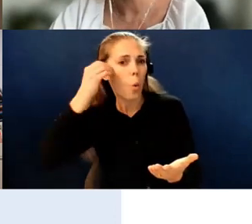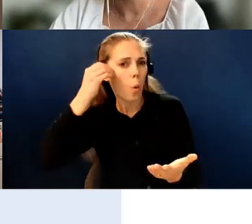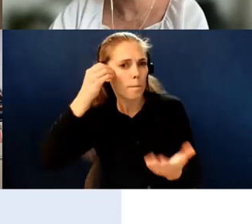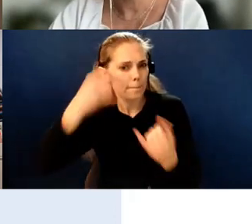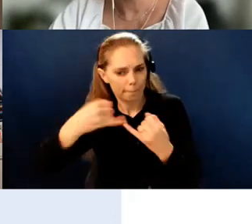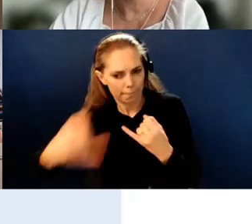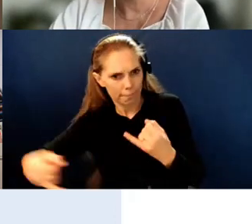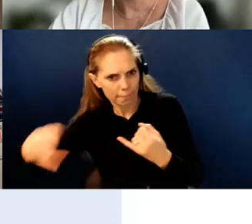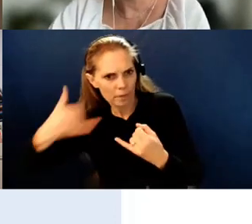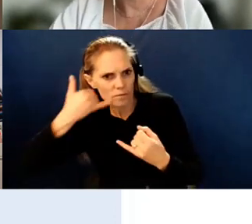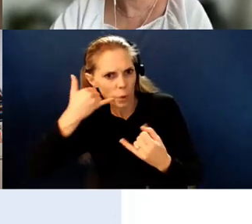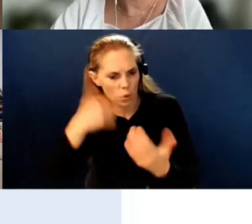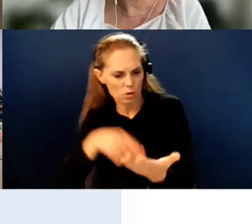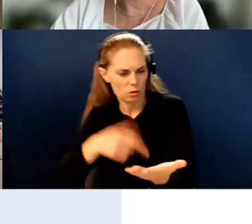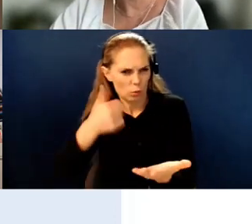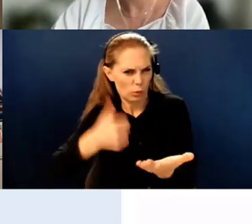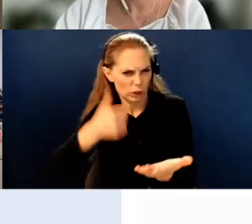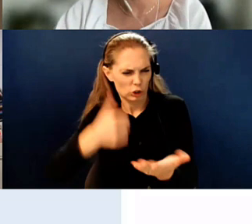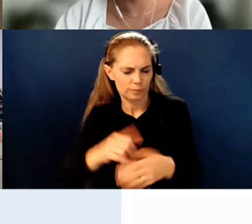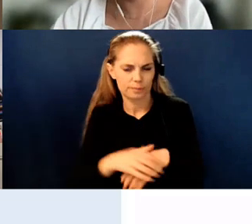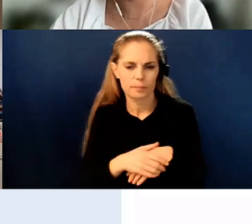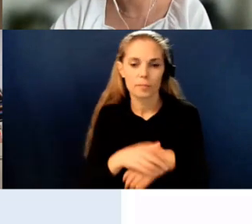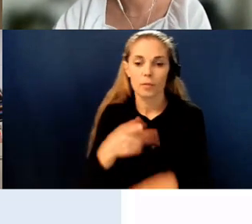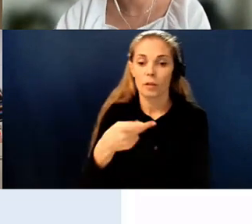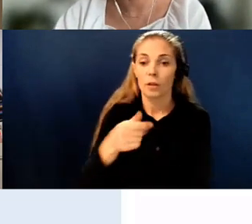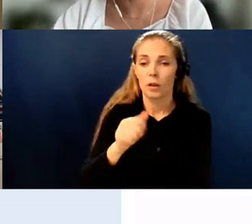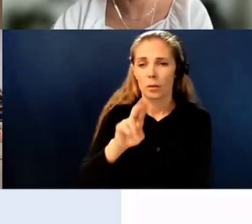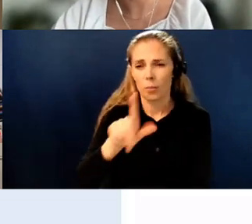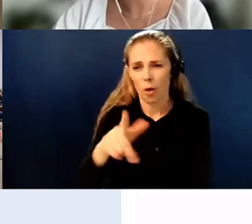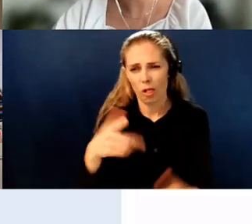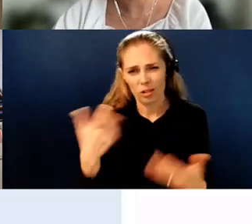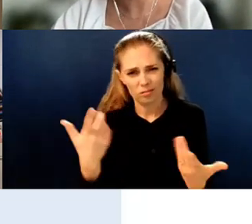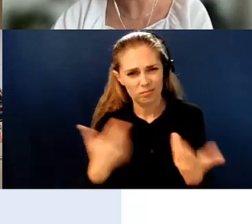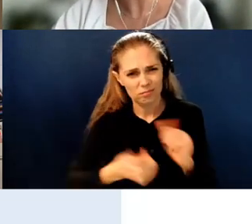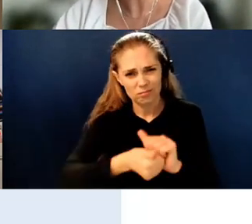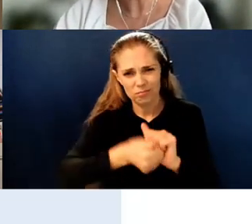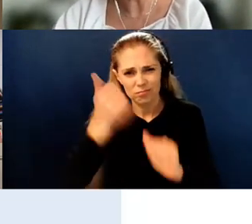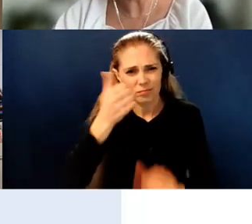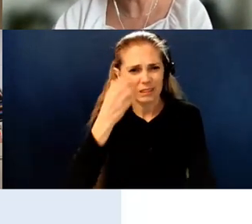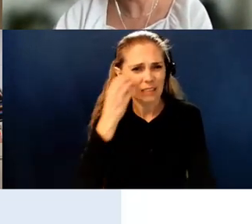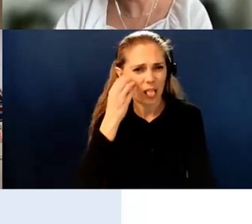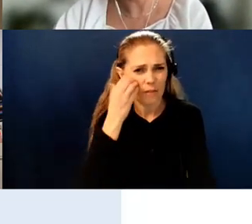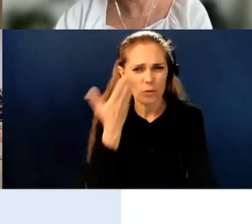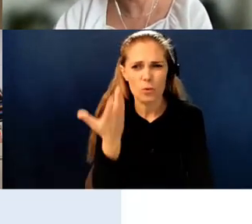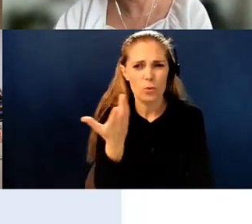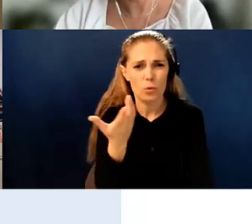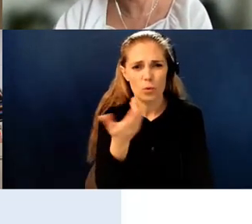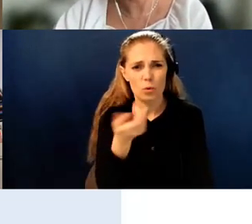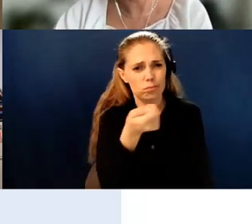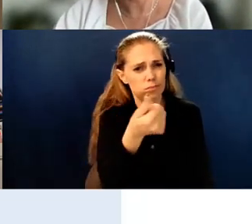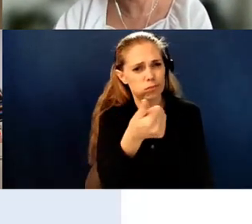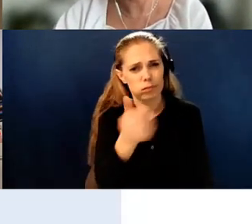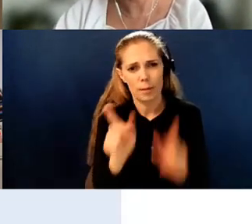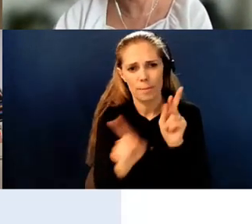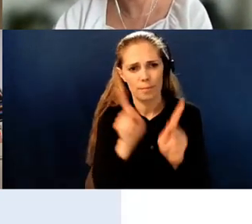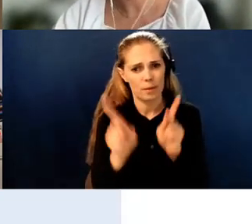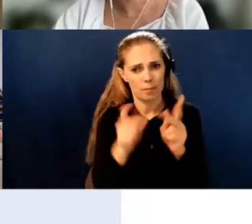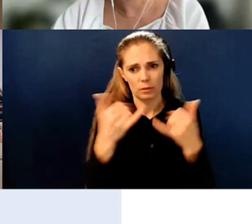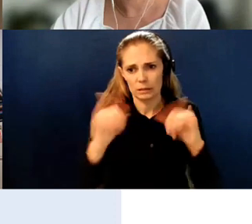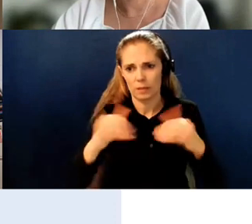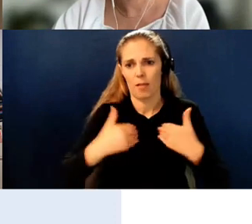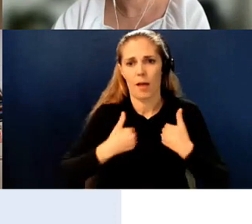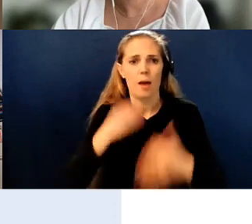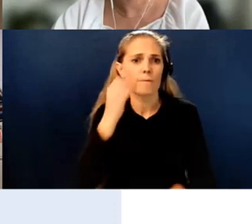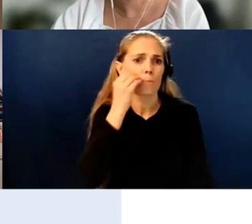because almost nobody has a landline anymore. Sure. The number of landlines that have been dropped in Canada, I mean, I can't remember the last time I looked